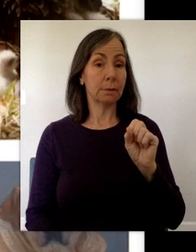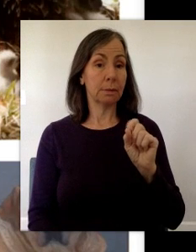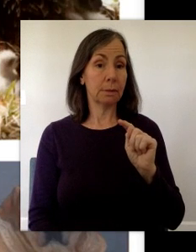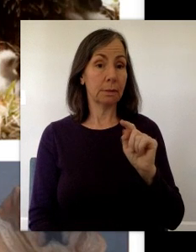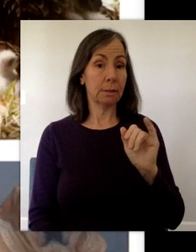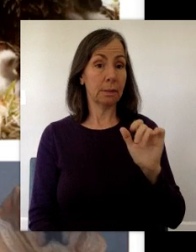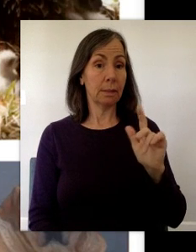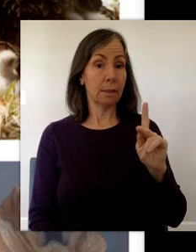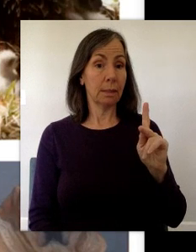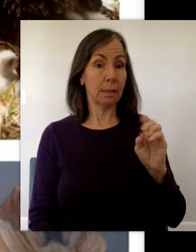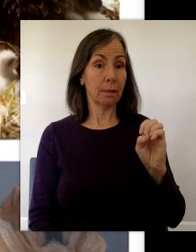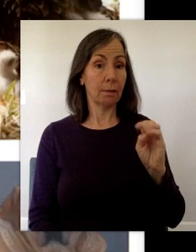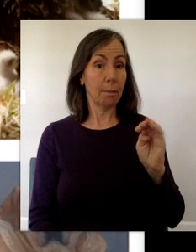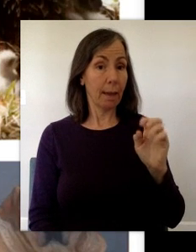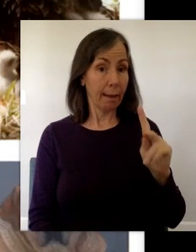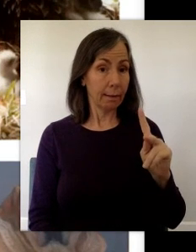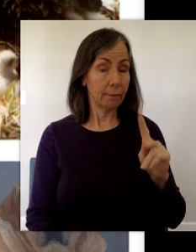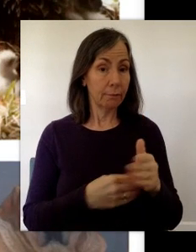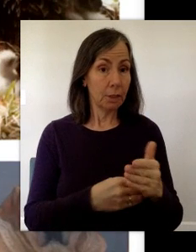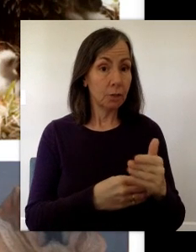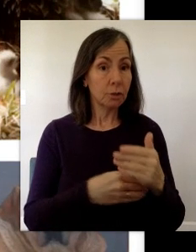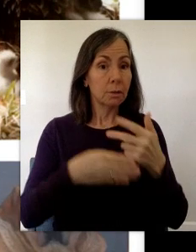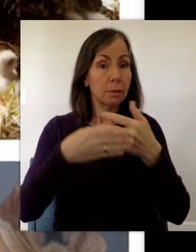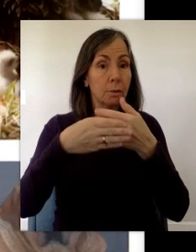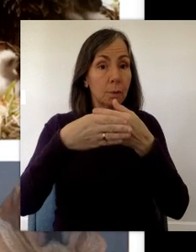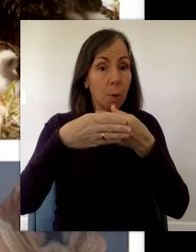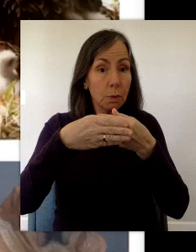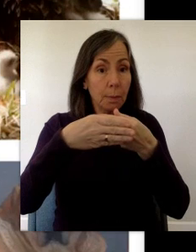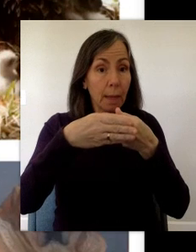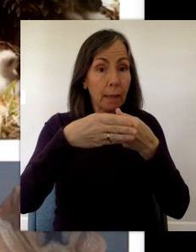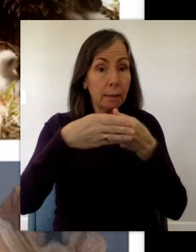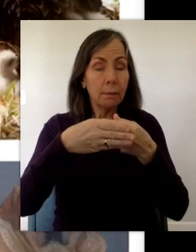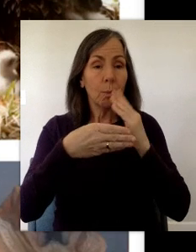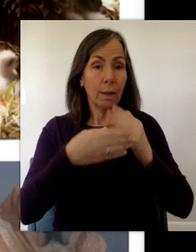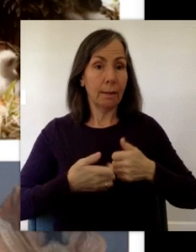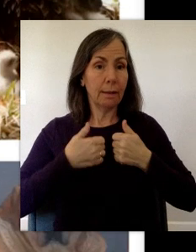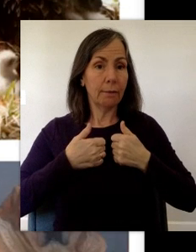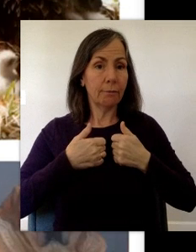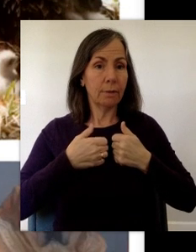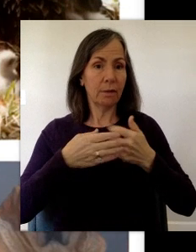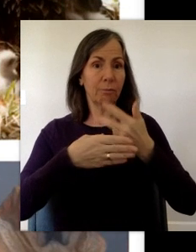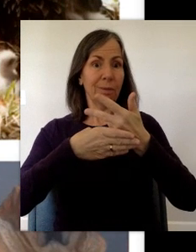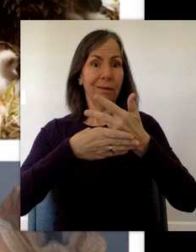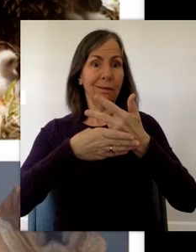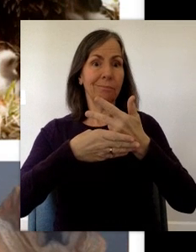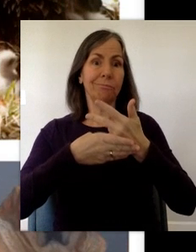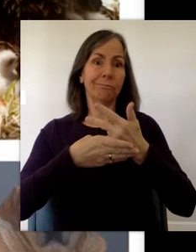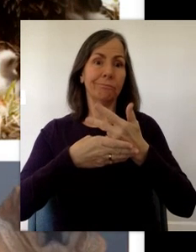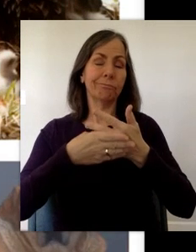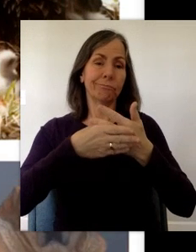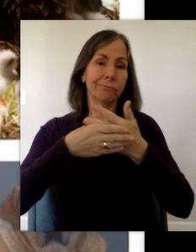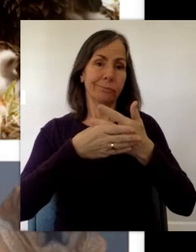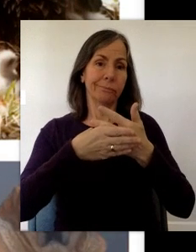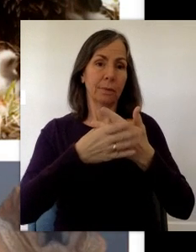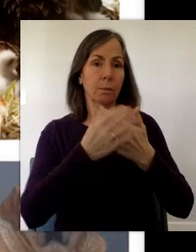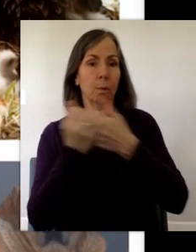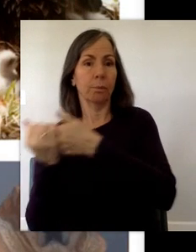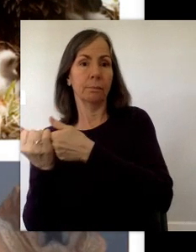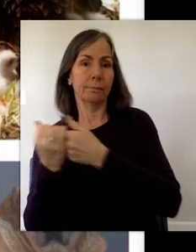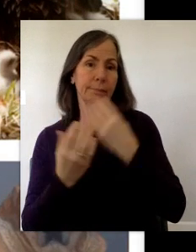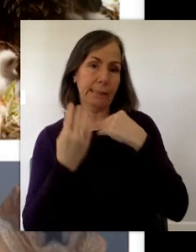or ones with no spines will live. So overproduction just says we have more babies than